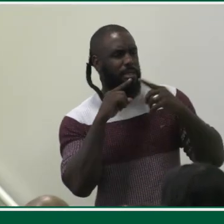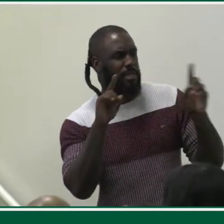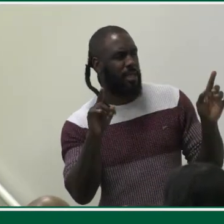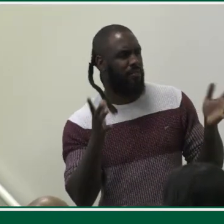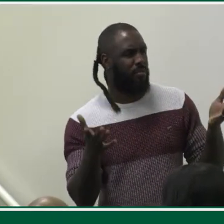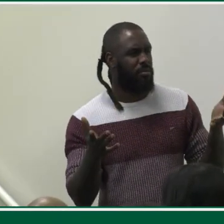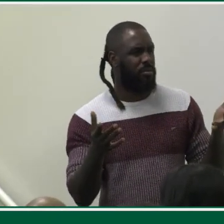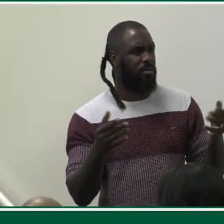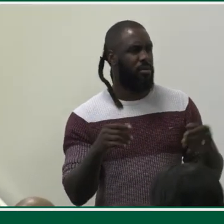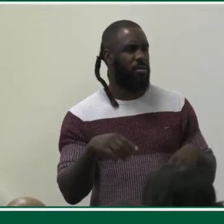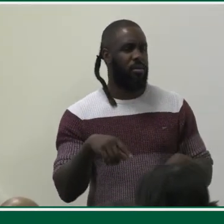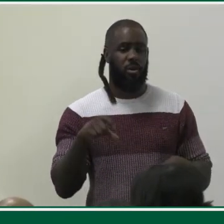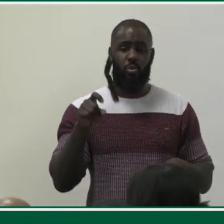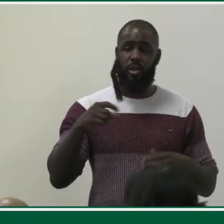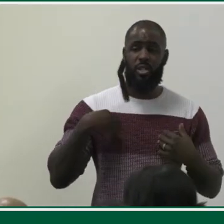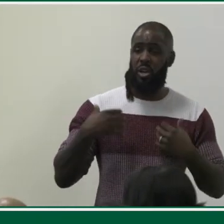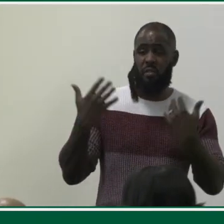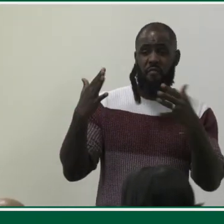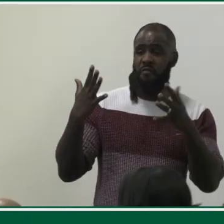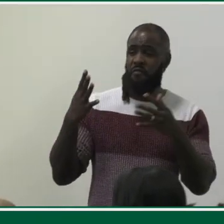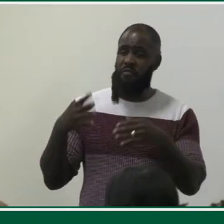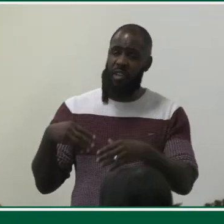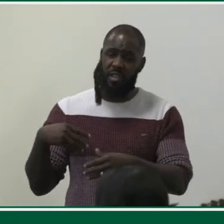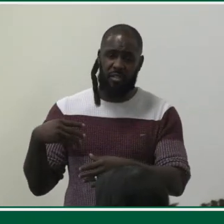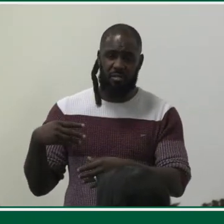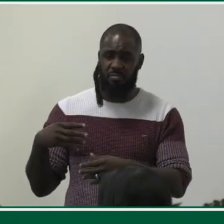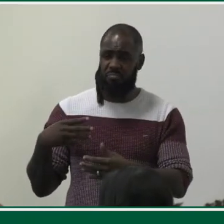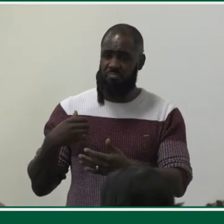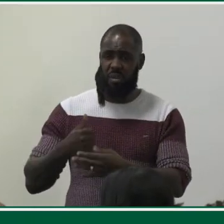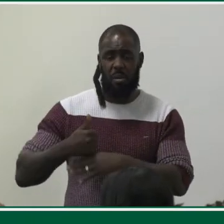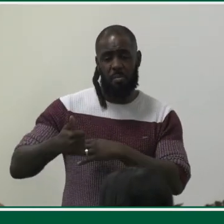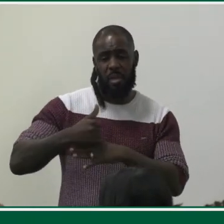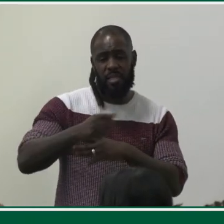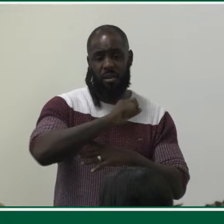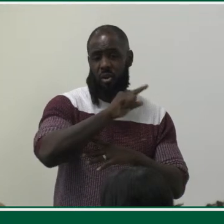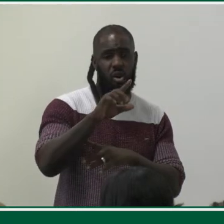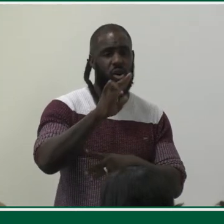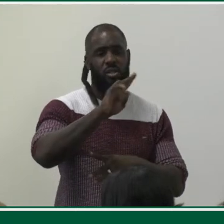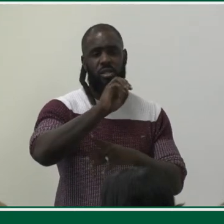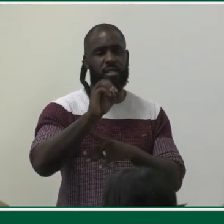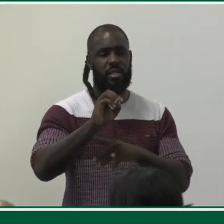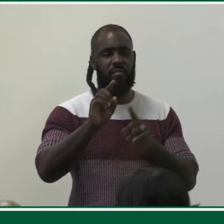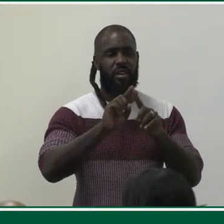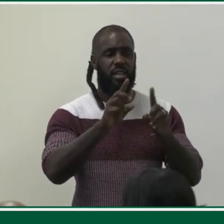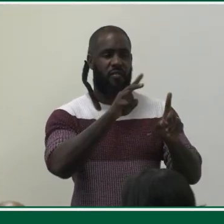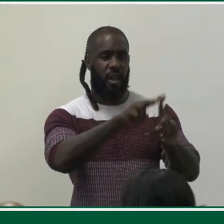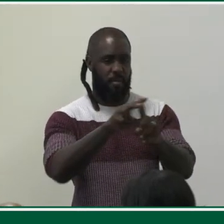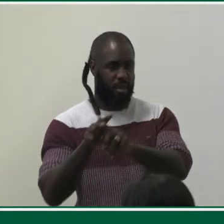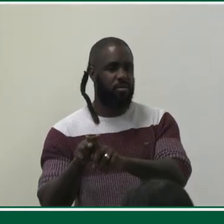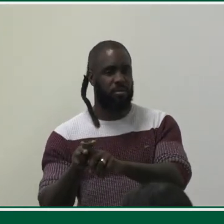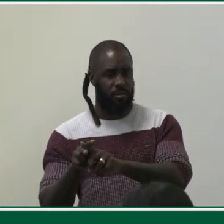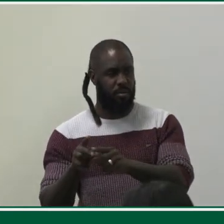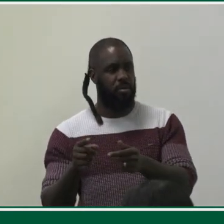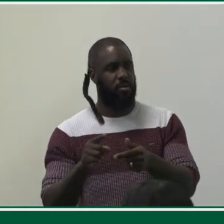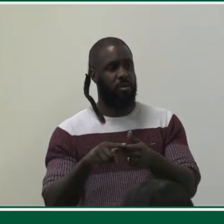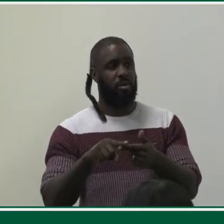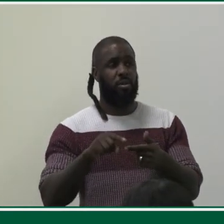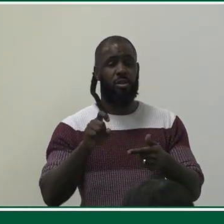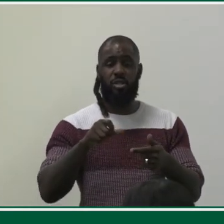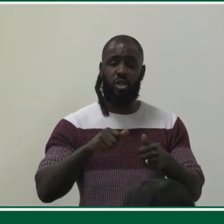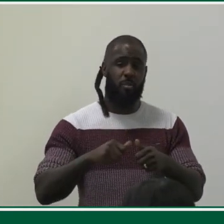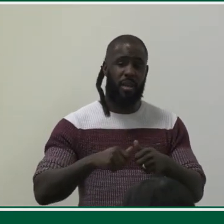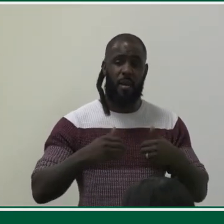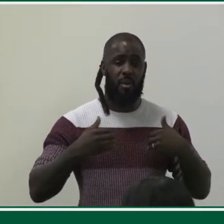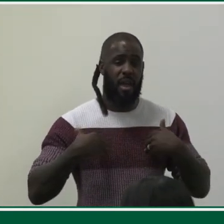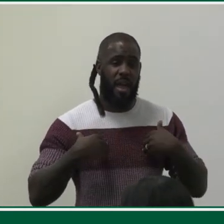the 70 spots for applicants. We should be able to retain the